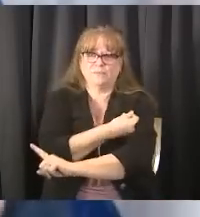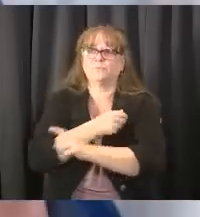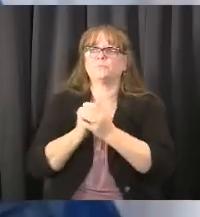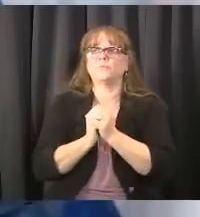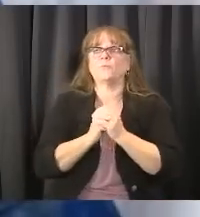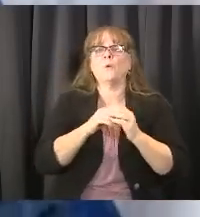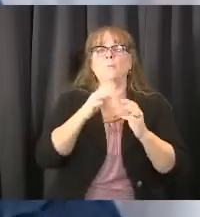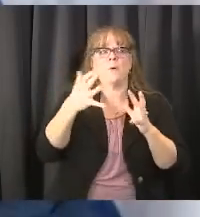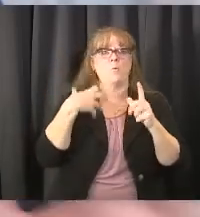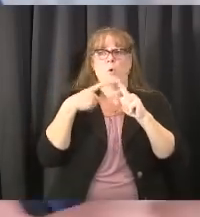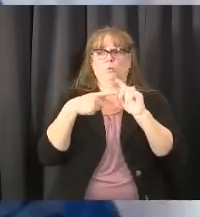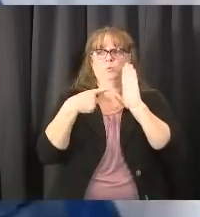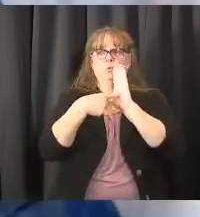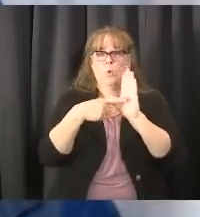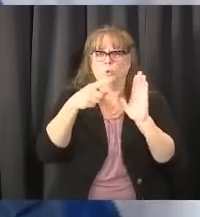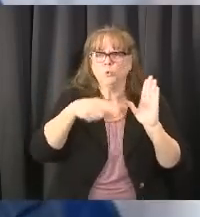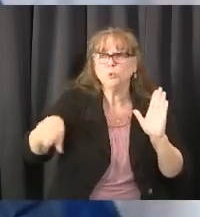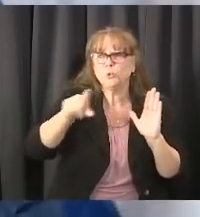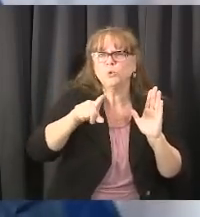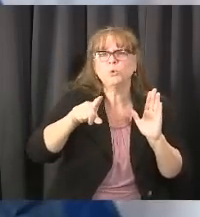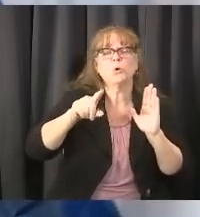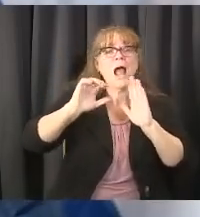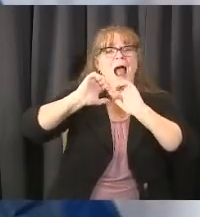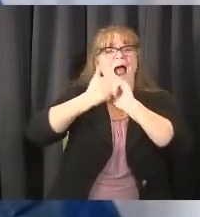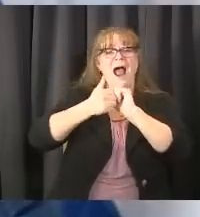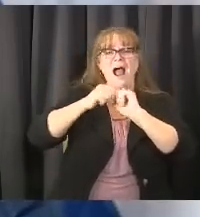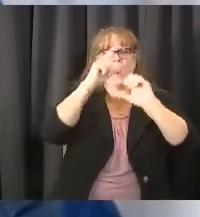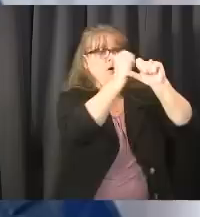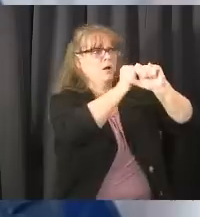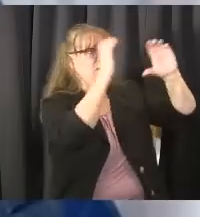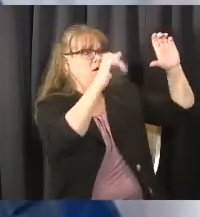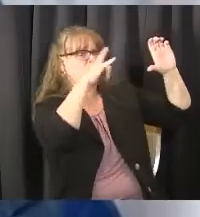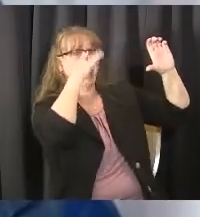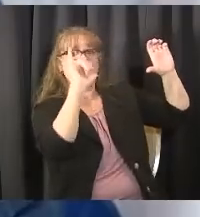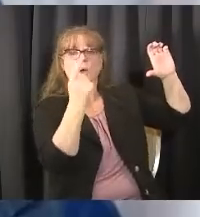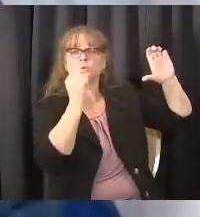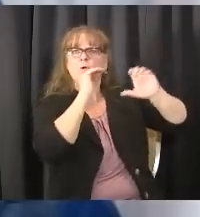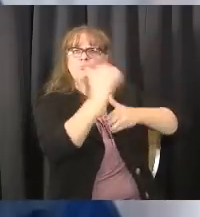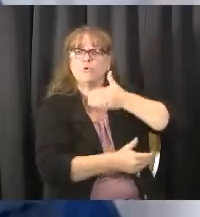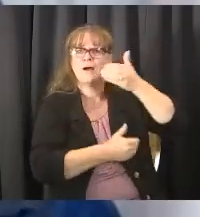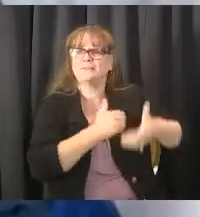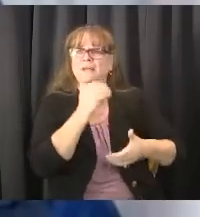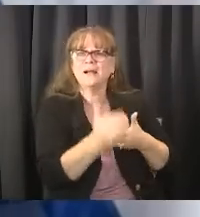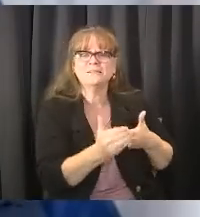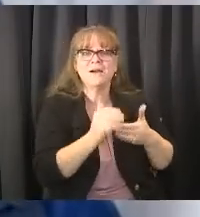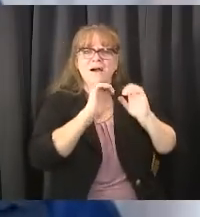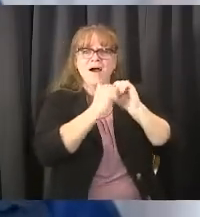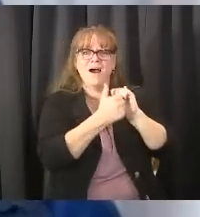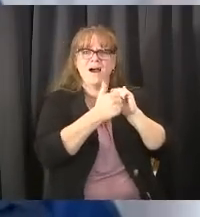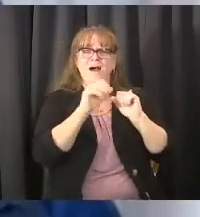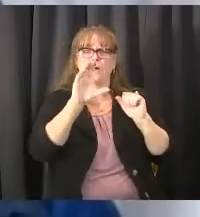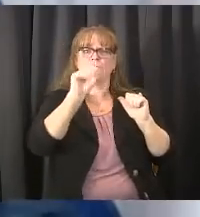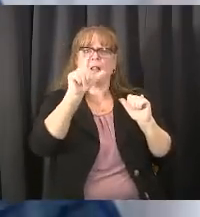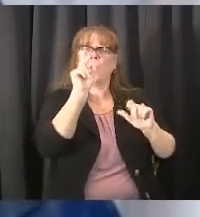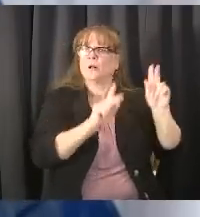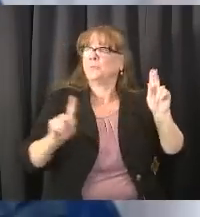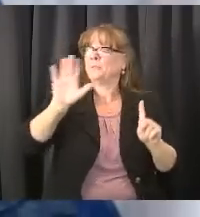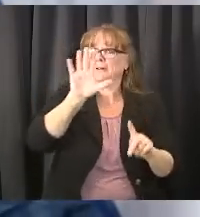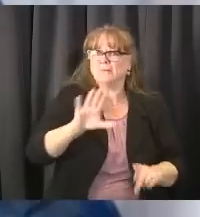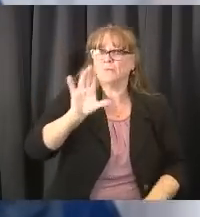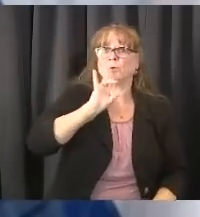to quickly vaccinate every Coloradan age 70 and over, which we expect to accomplish by the end